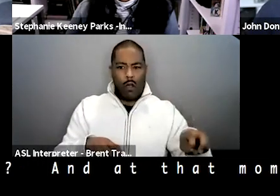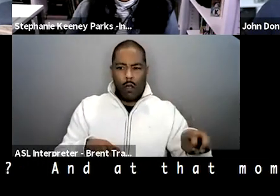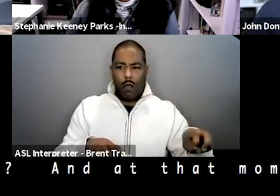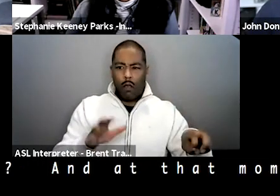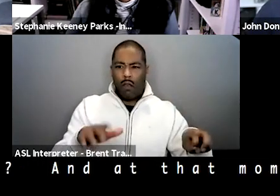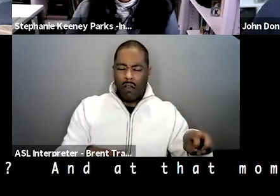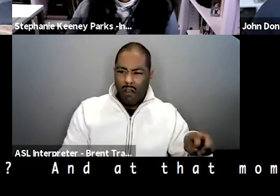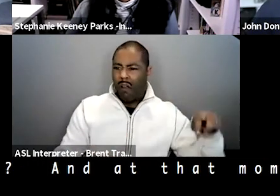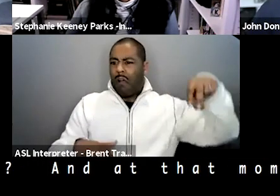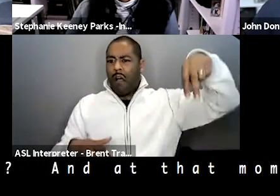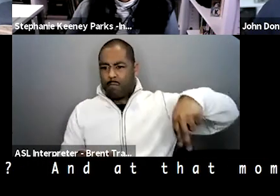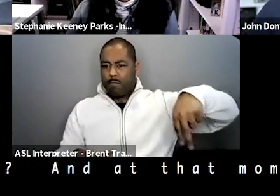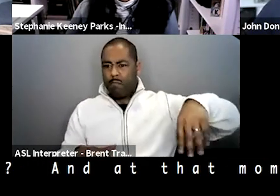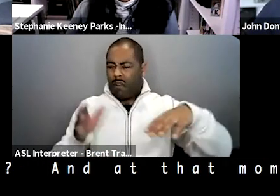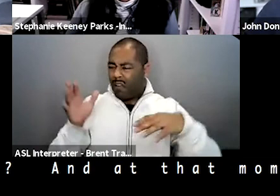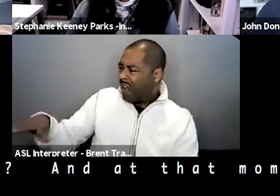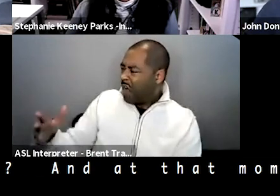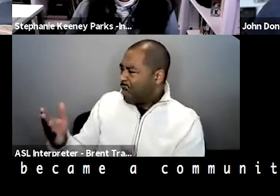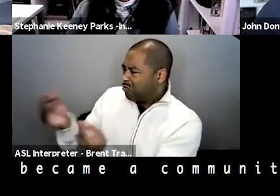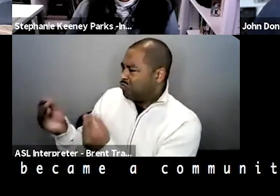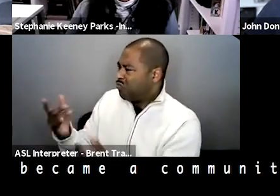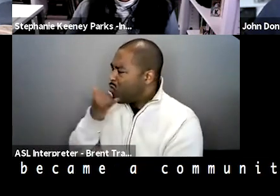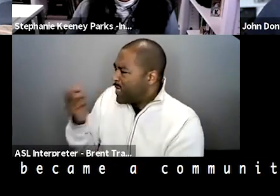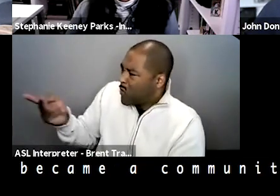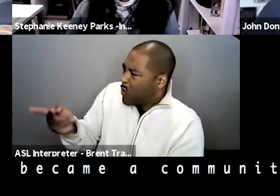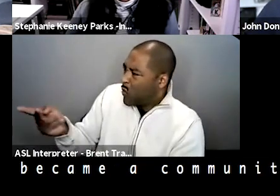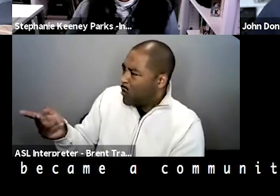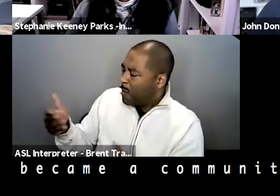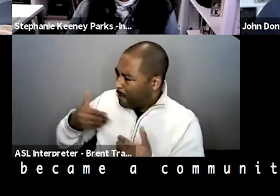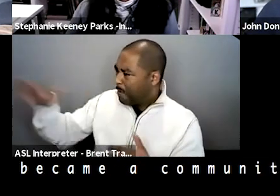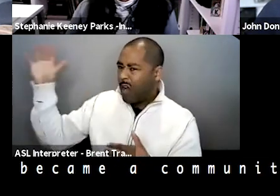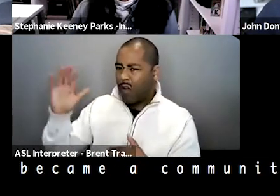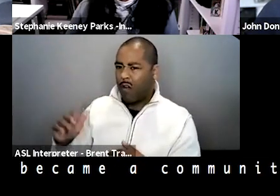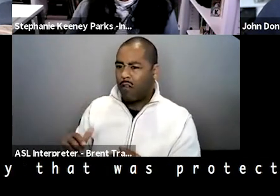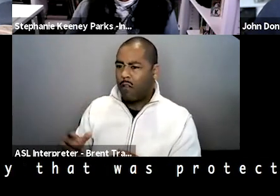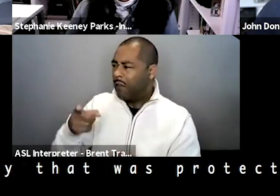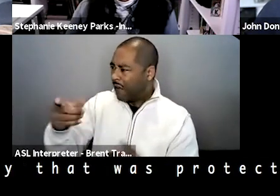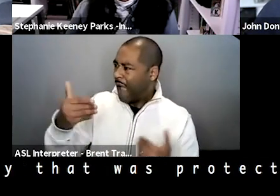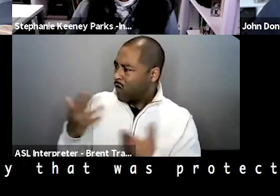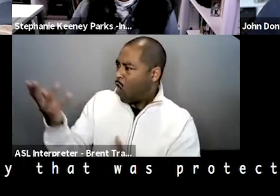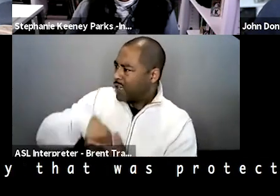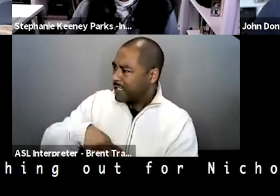There's nothing wrong with him. He's got autism. Now, why don't you back off? And at that moment, that bus